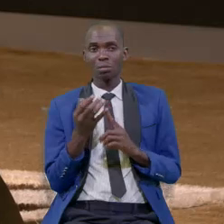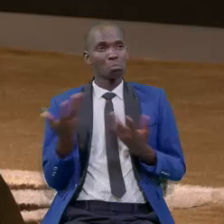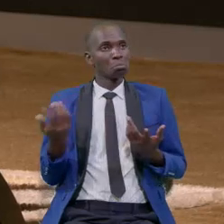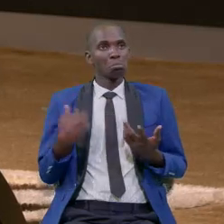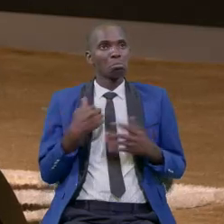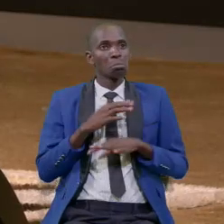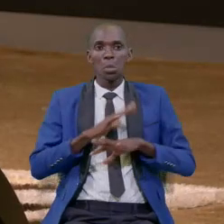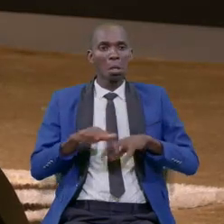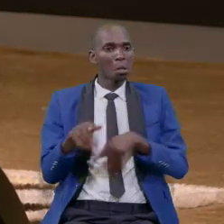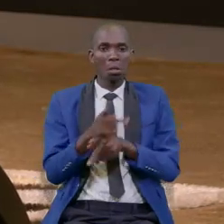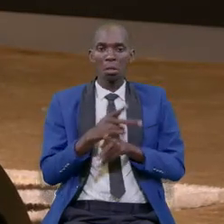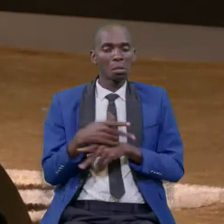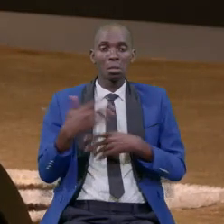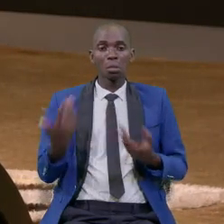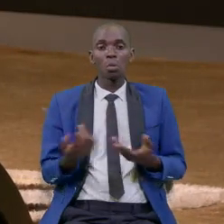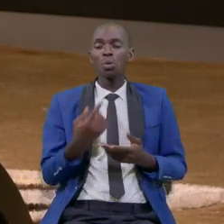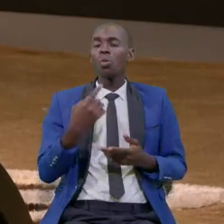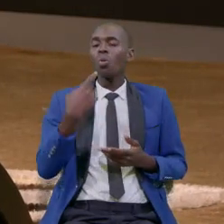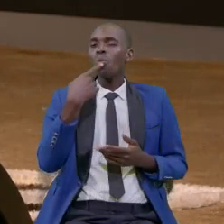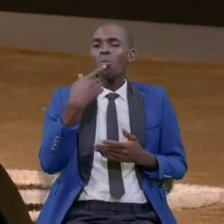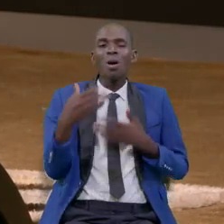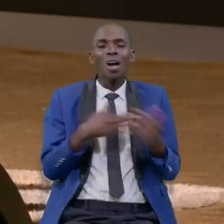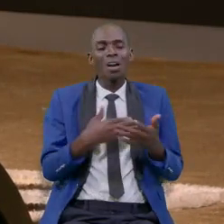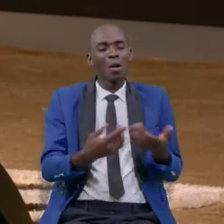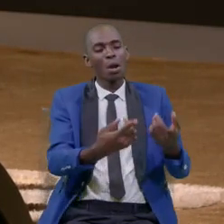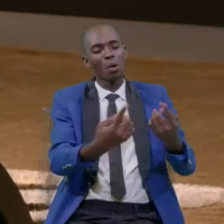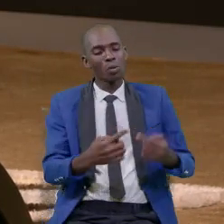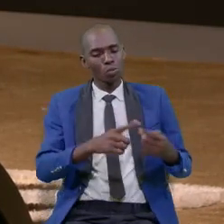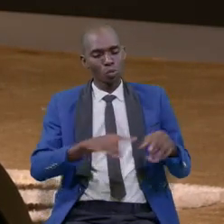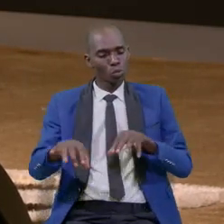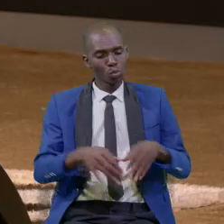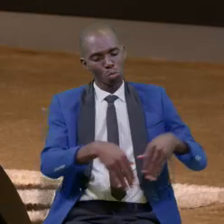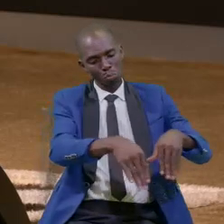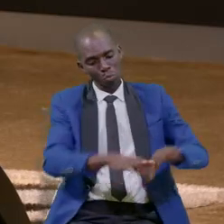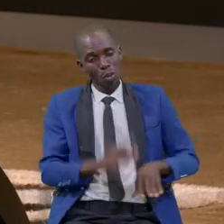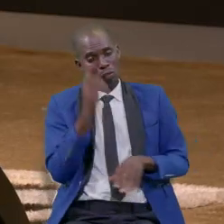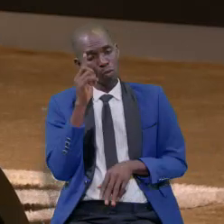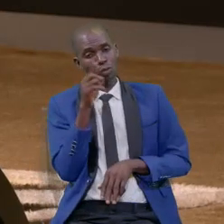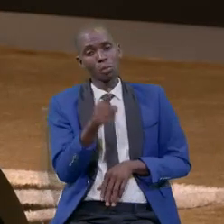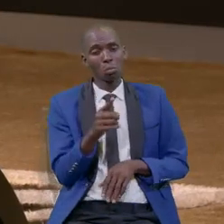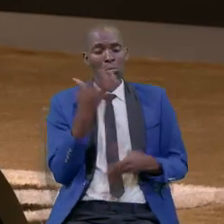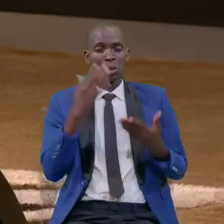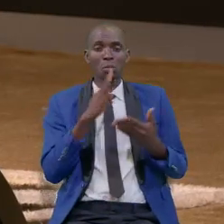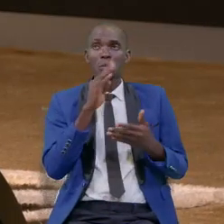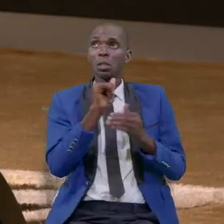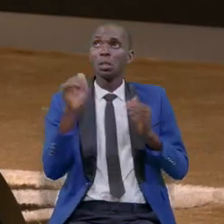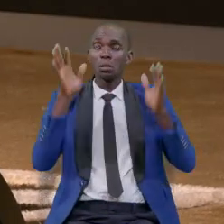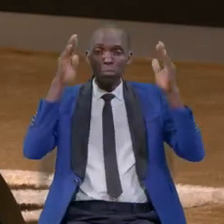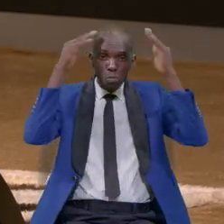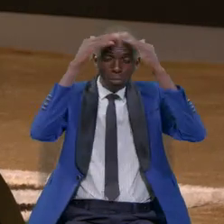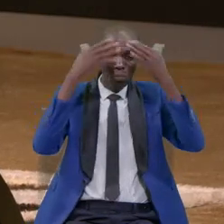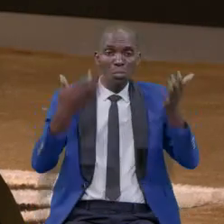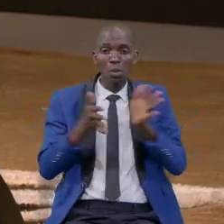who comes to conduct the burial, a bishop, an overseer, a general,